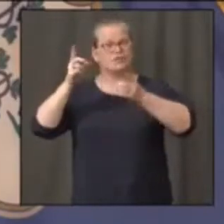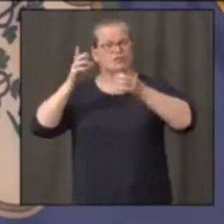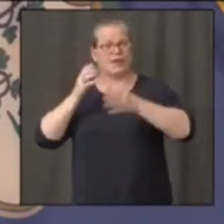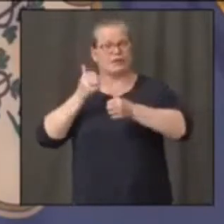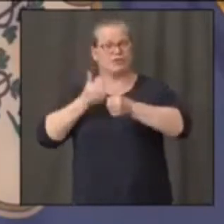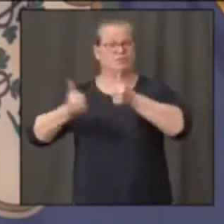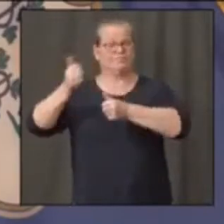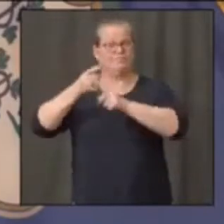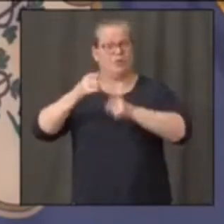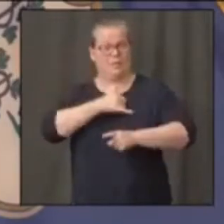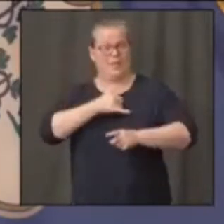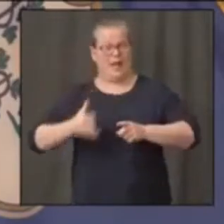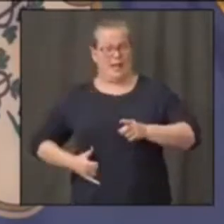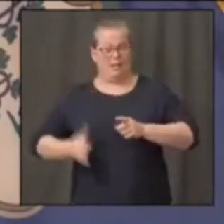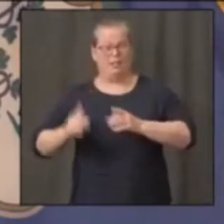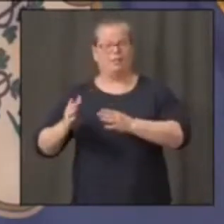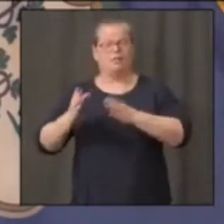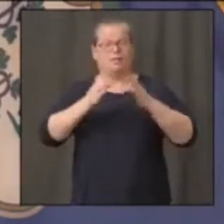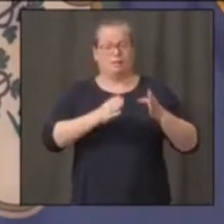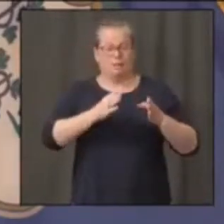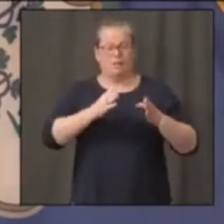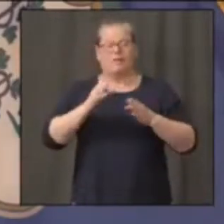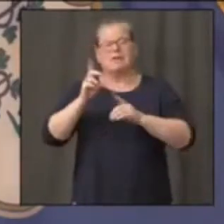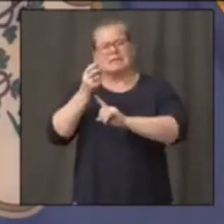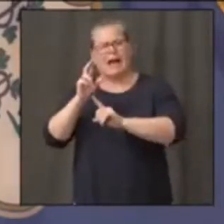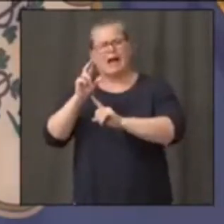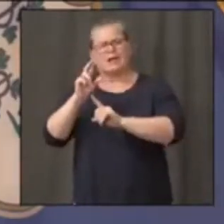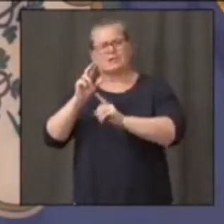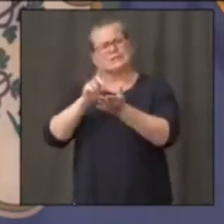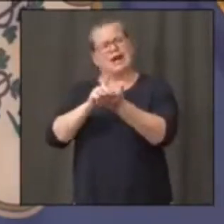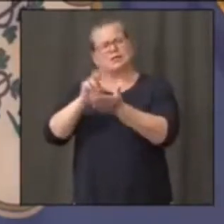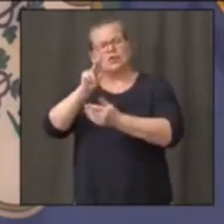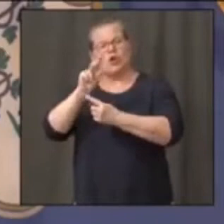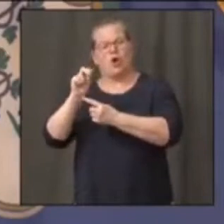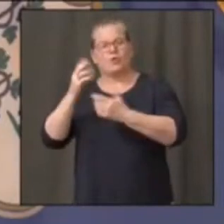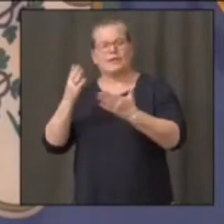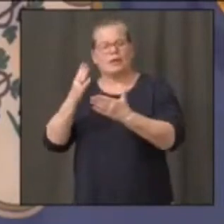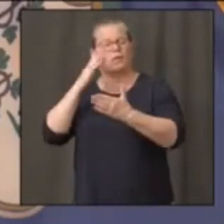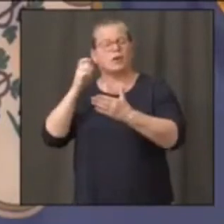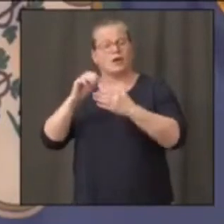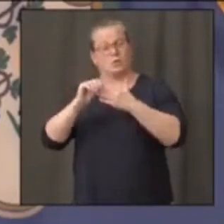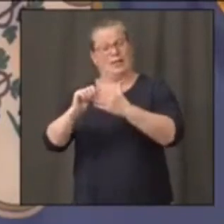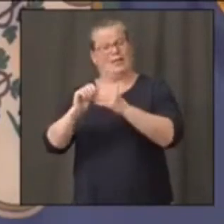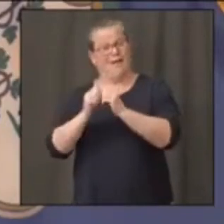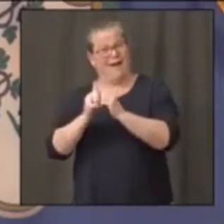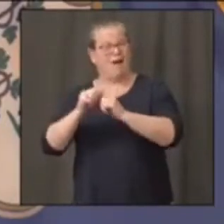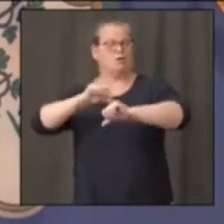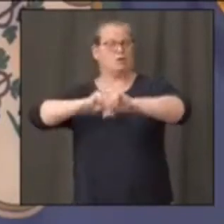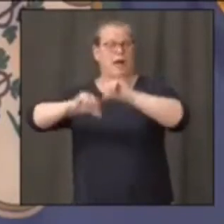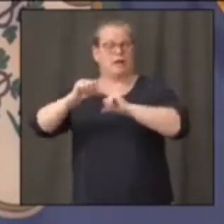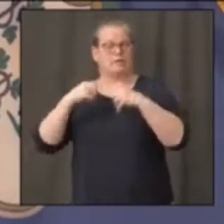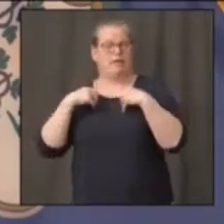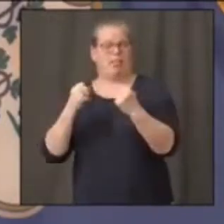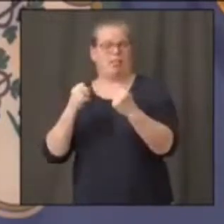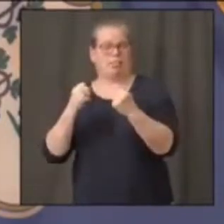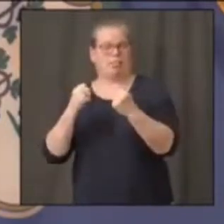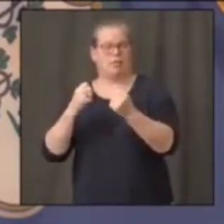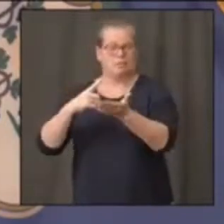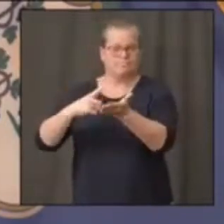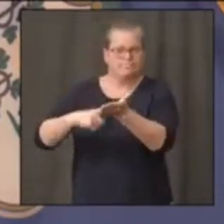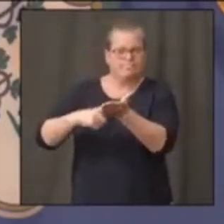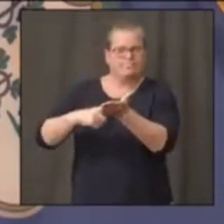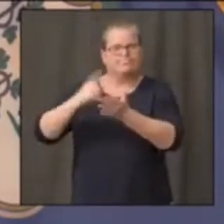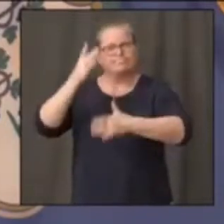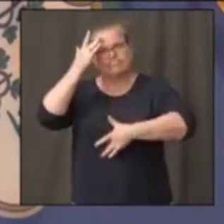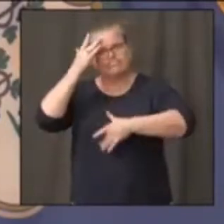to lead with science and public health as we talk about this pandemic, and in particular our schools. I thought it was an